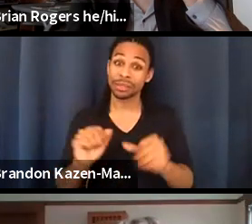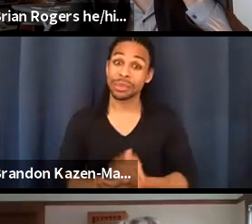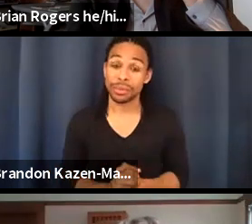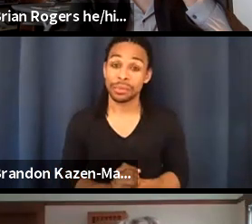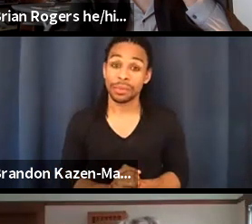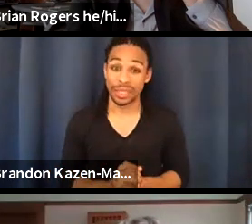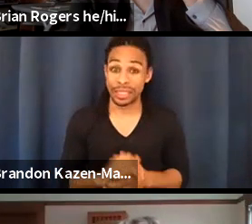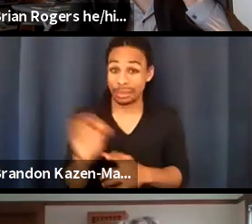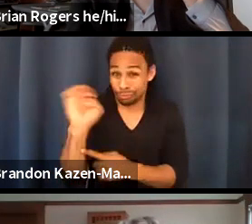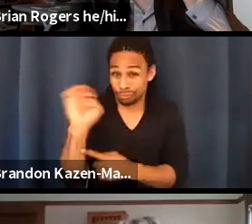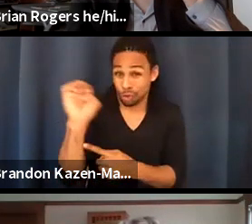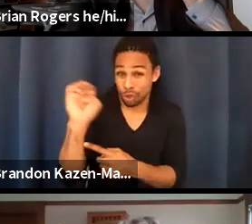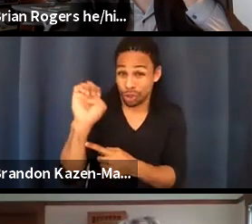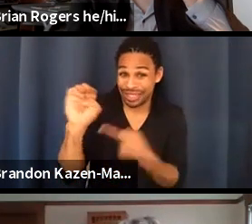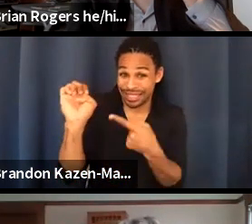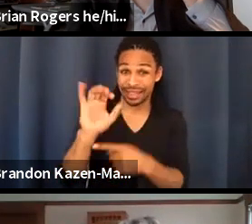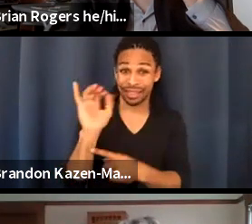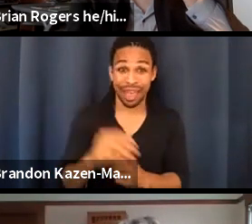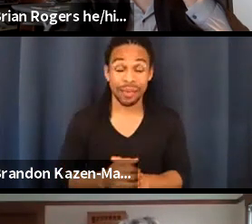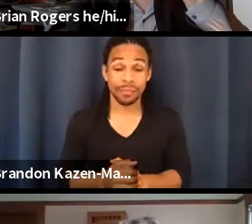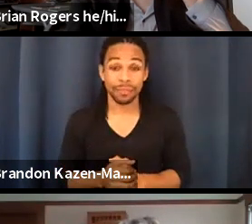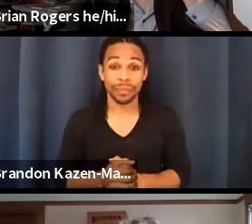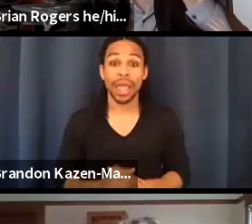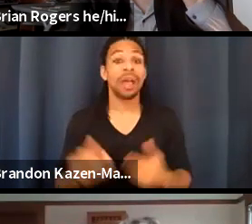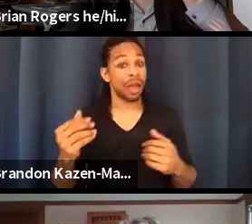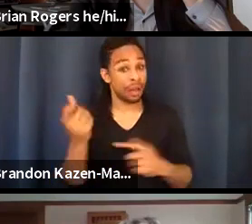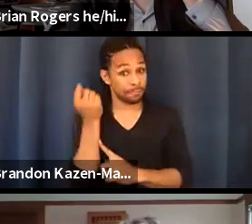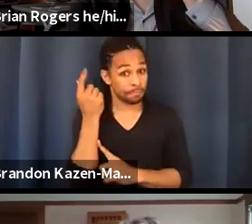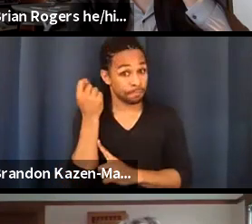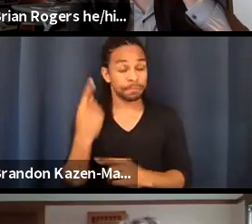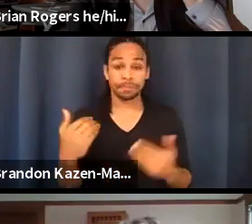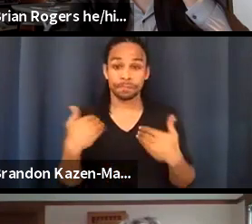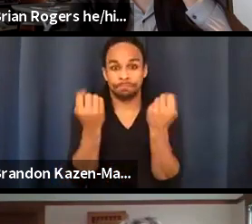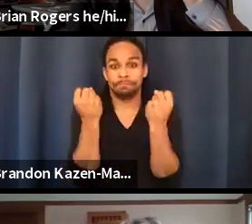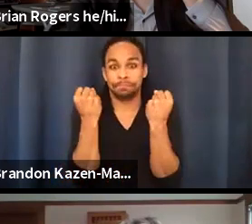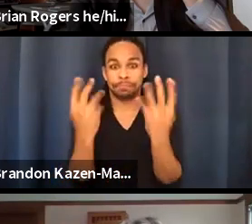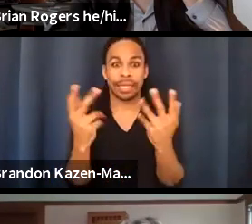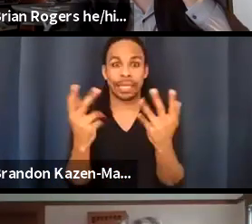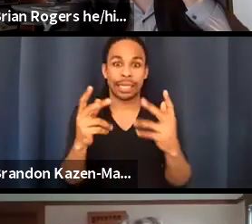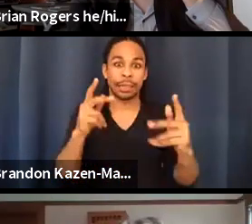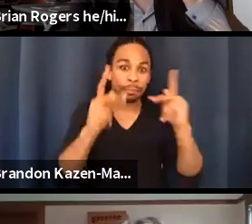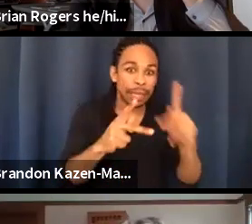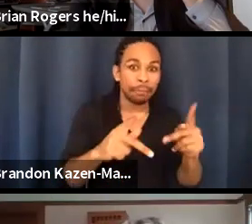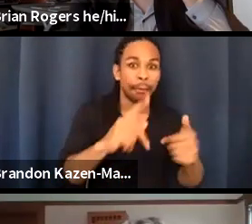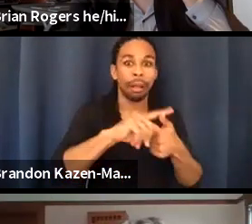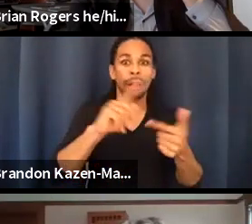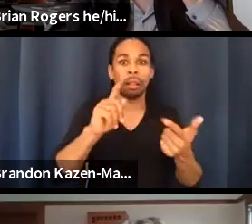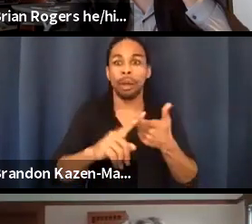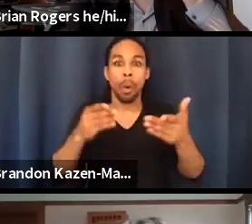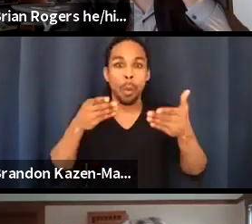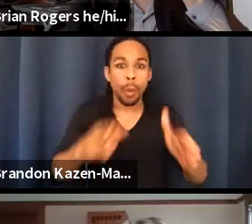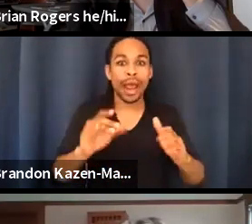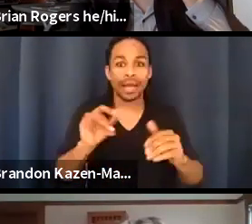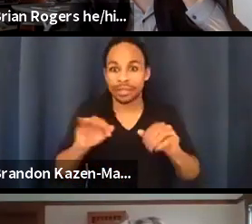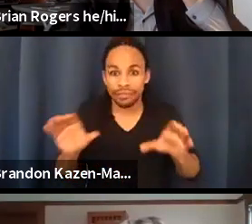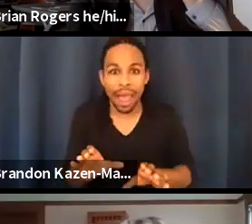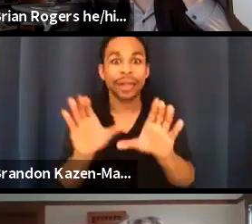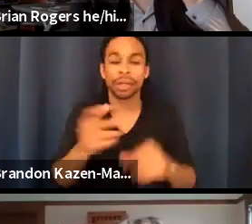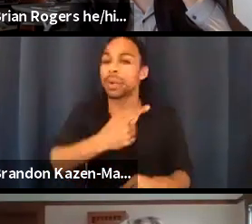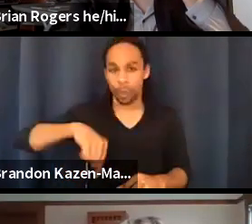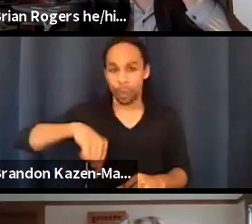many people, collectives, actions, and ways of being that we individually acknowledge and bring forward into our